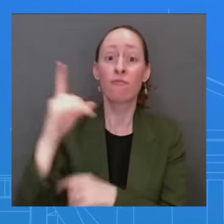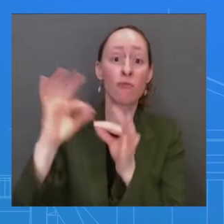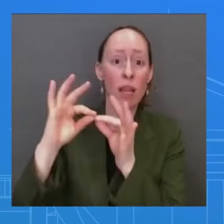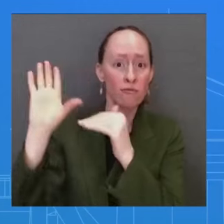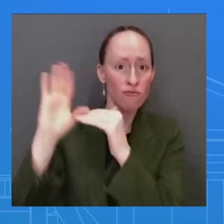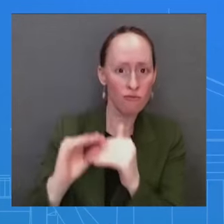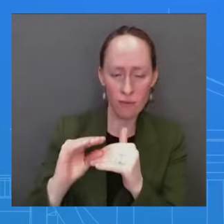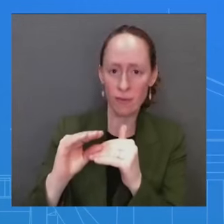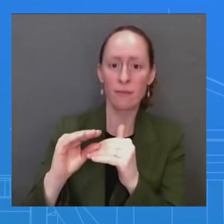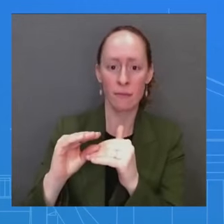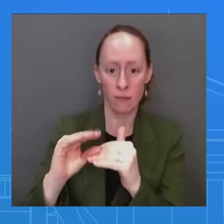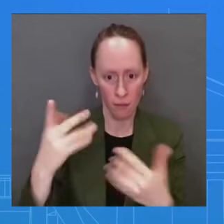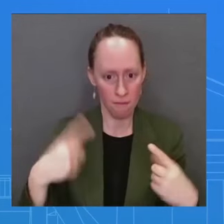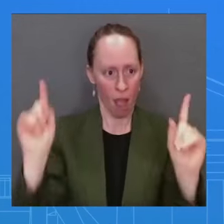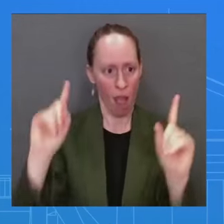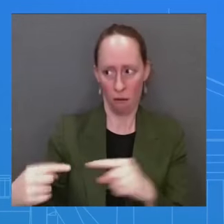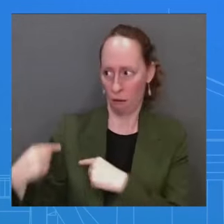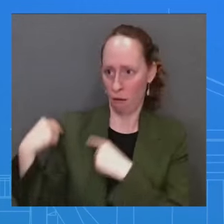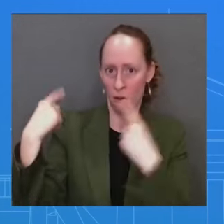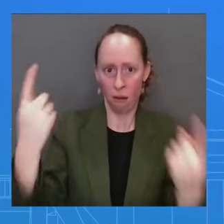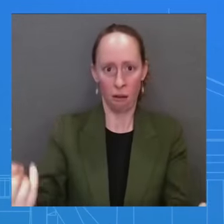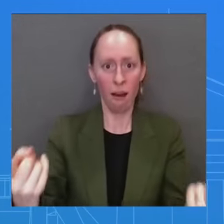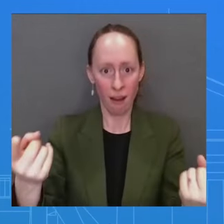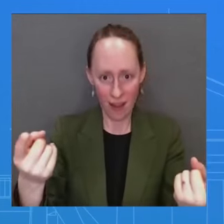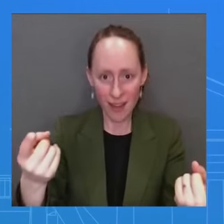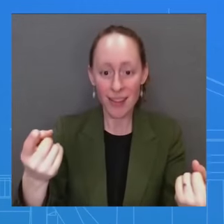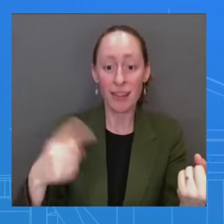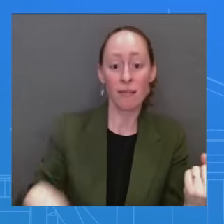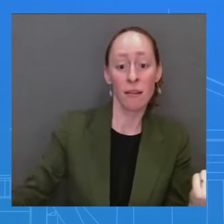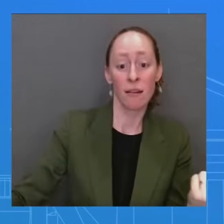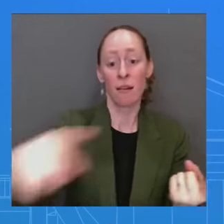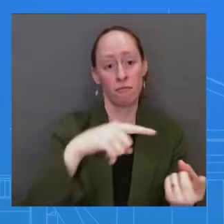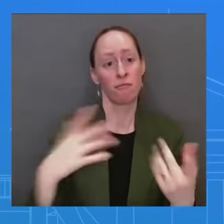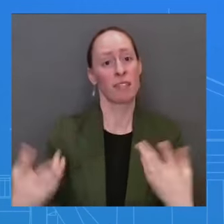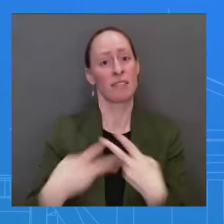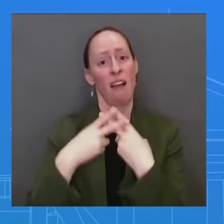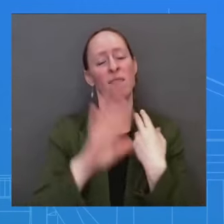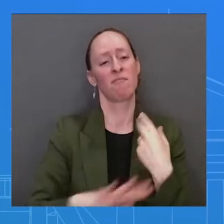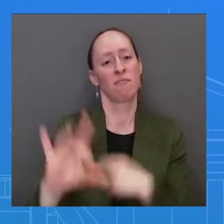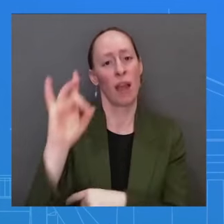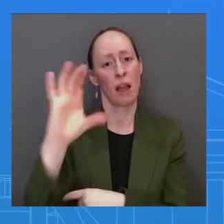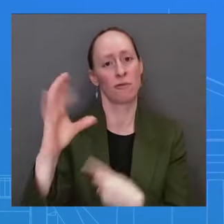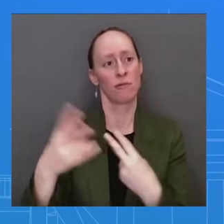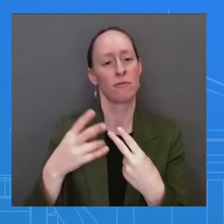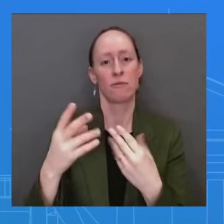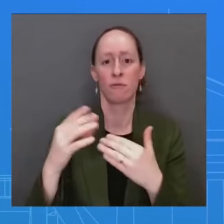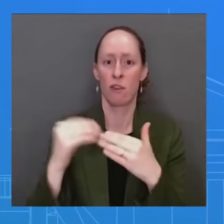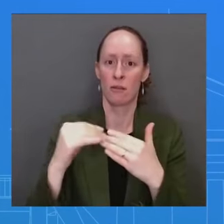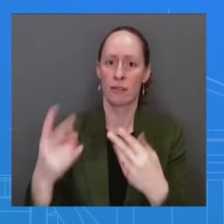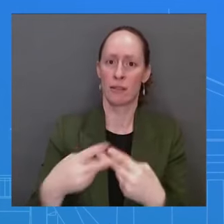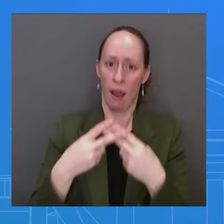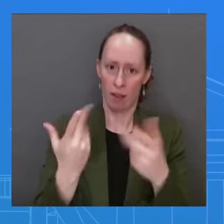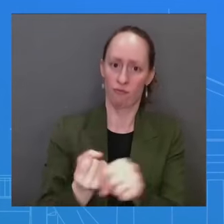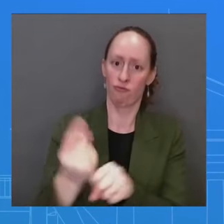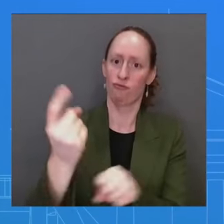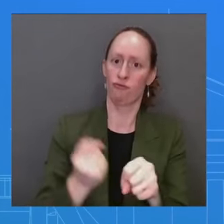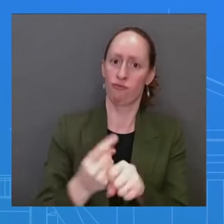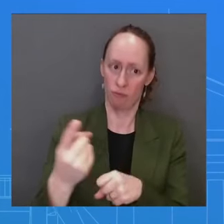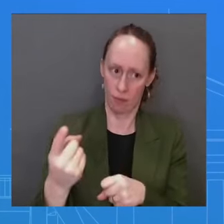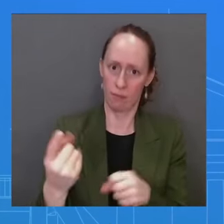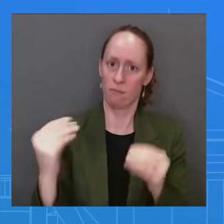of Americans an average of $800 per year on their health insurance. This collective